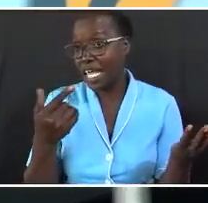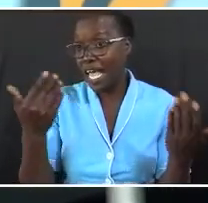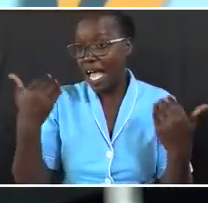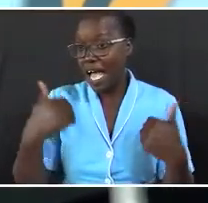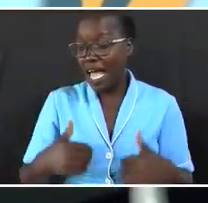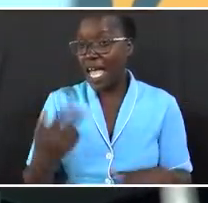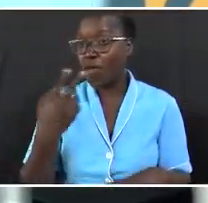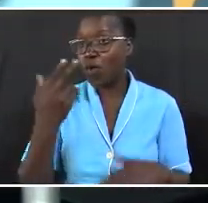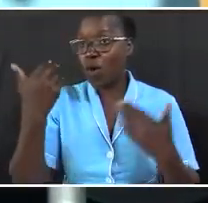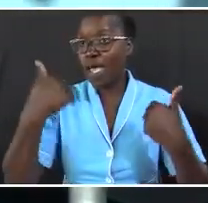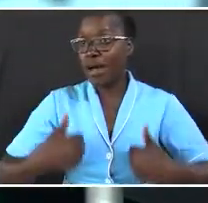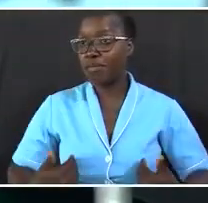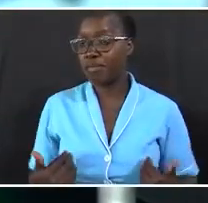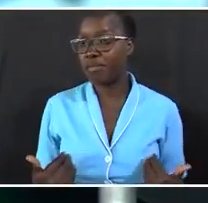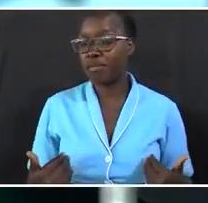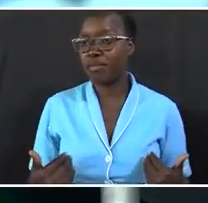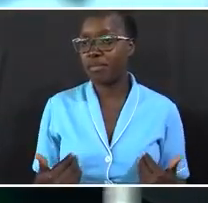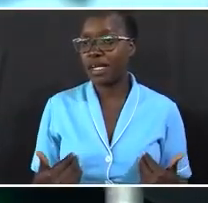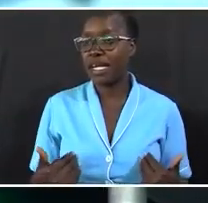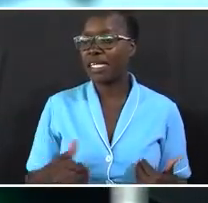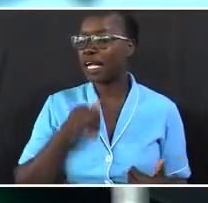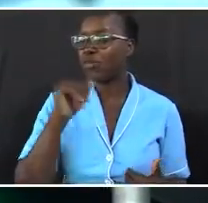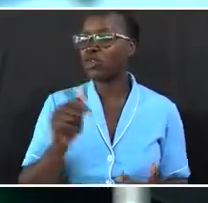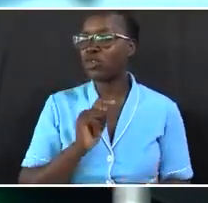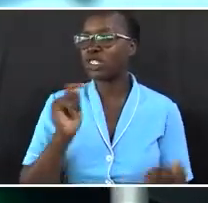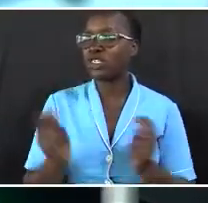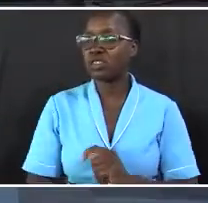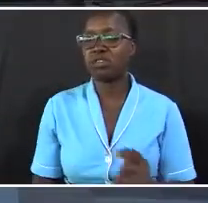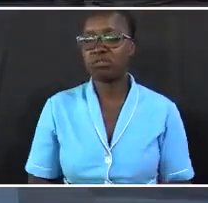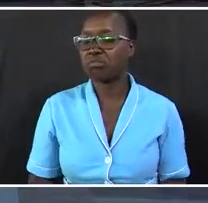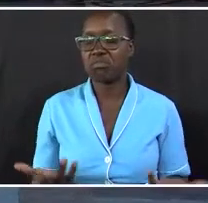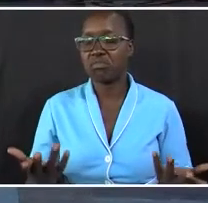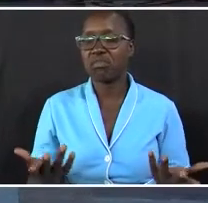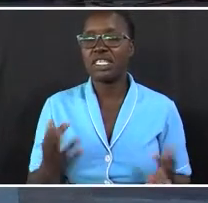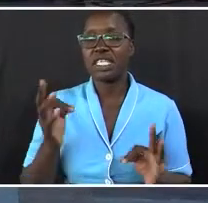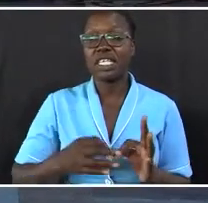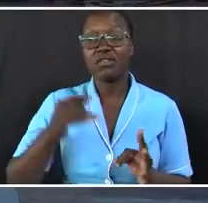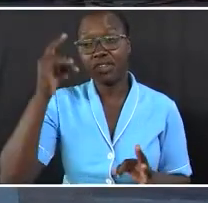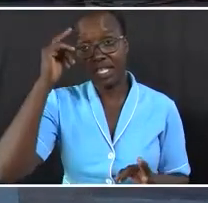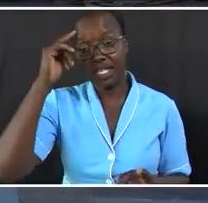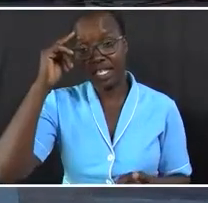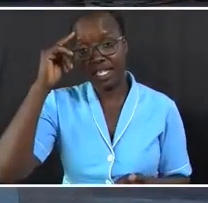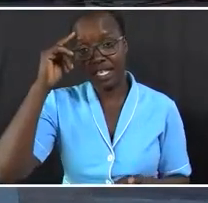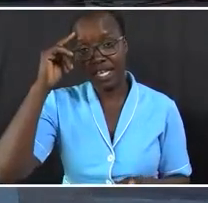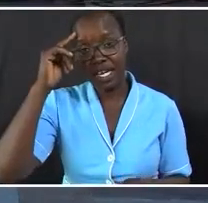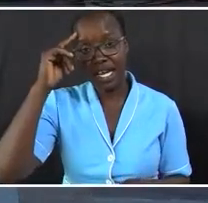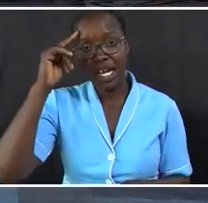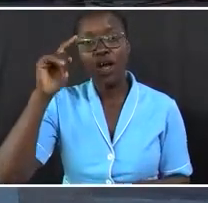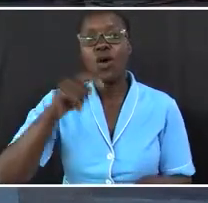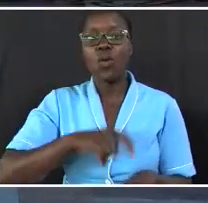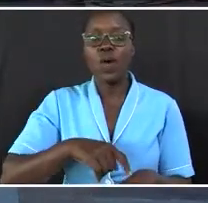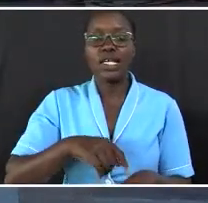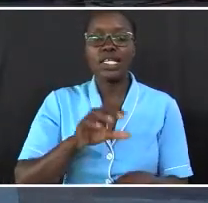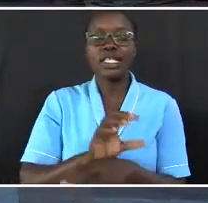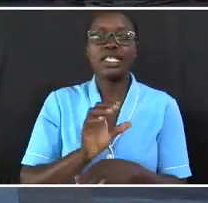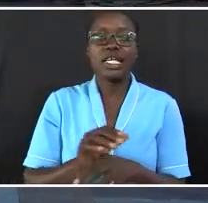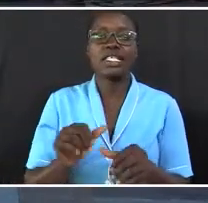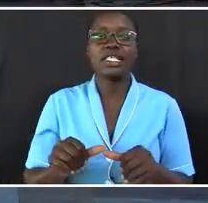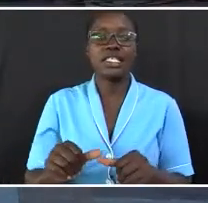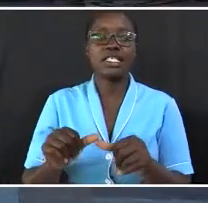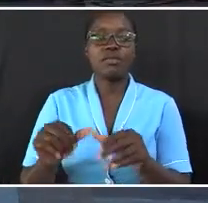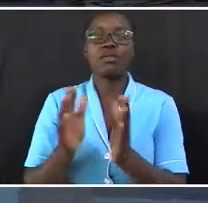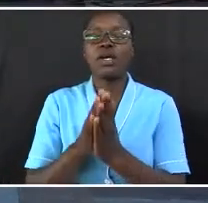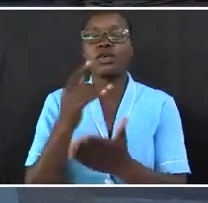who I am, and I do not change. If you think that this church is sustained by